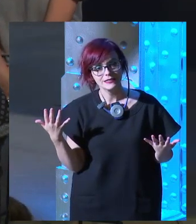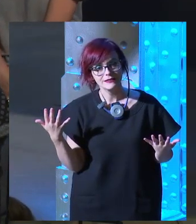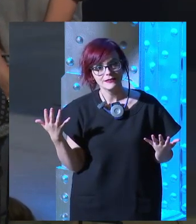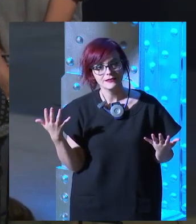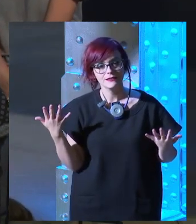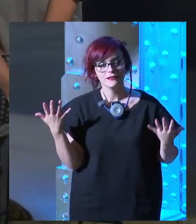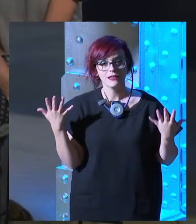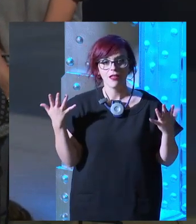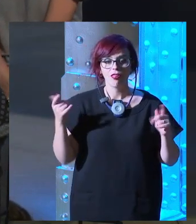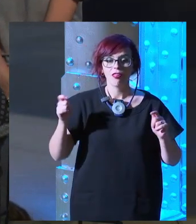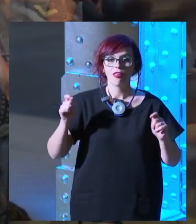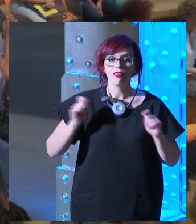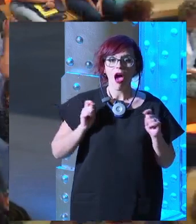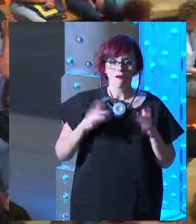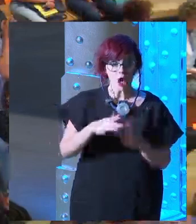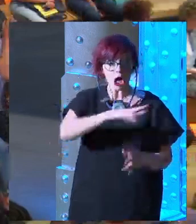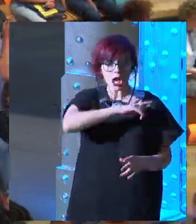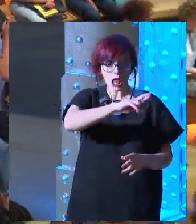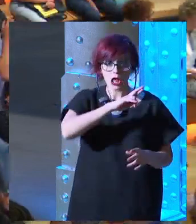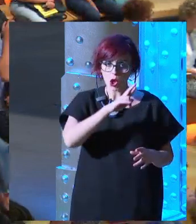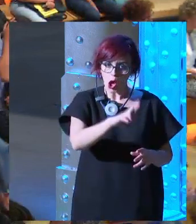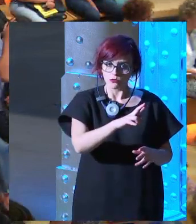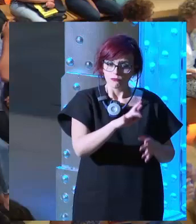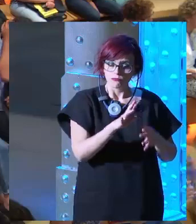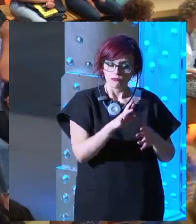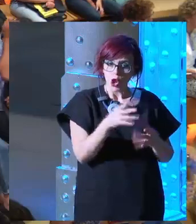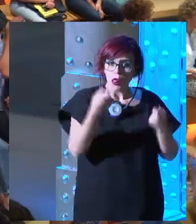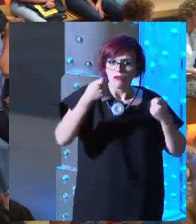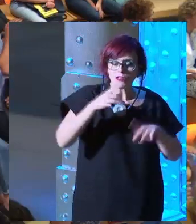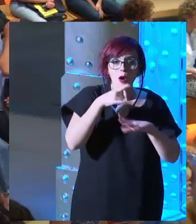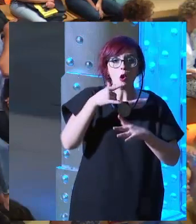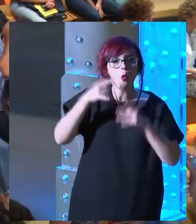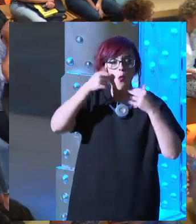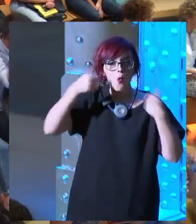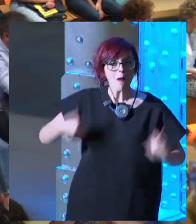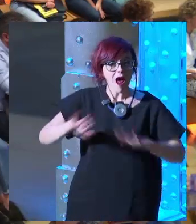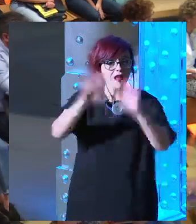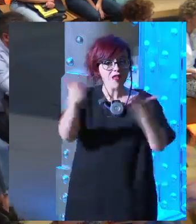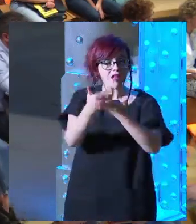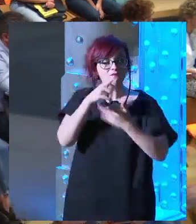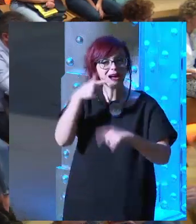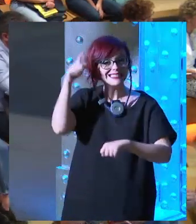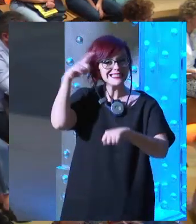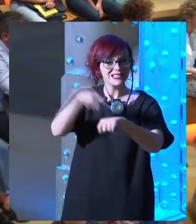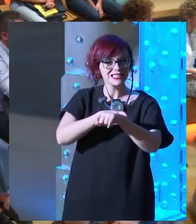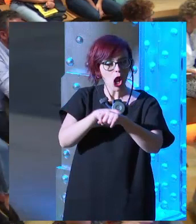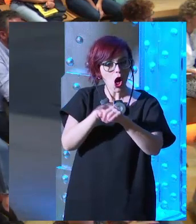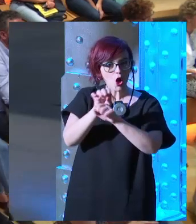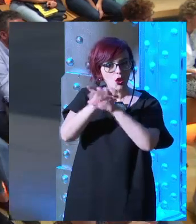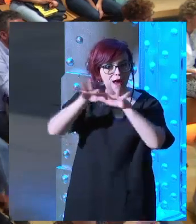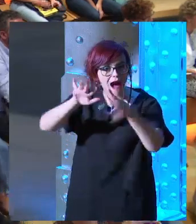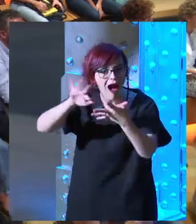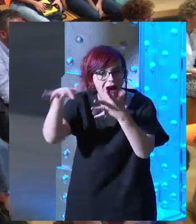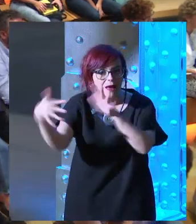to notice that there was a psychological change in humanity, that we were looking for something else, not just wiping everybody out. Religion at